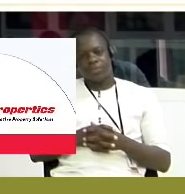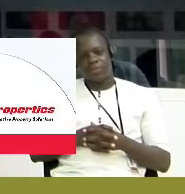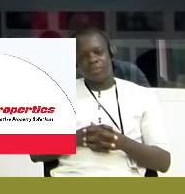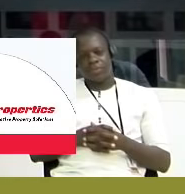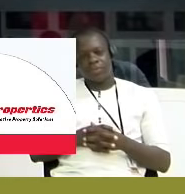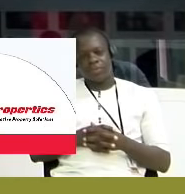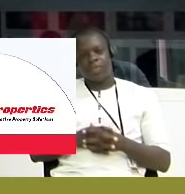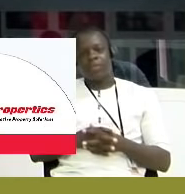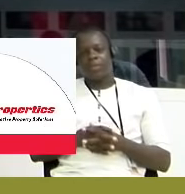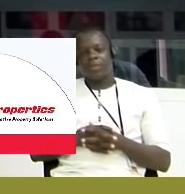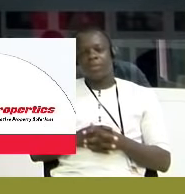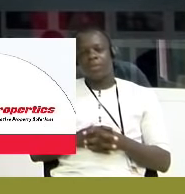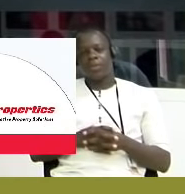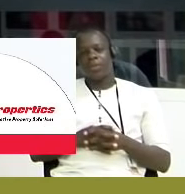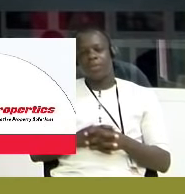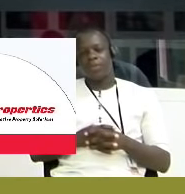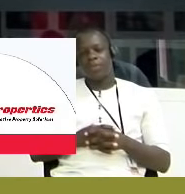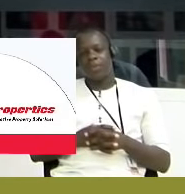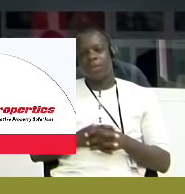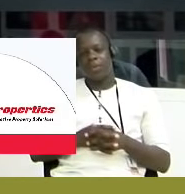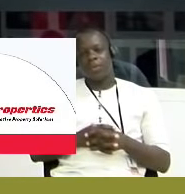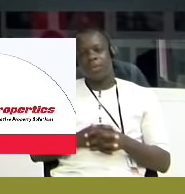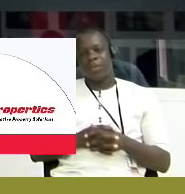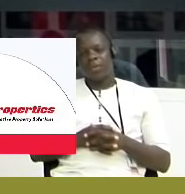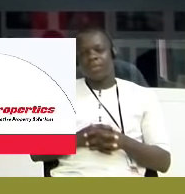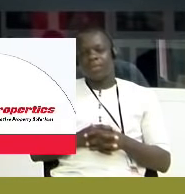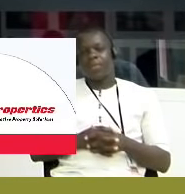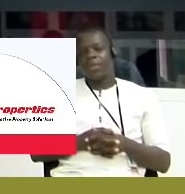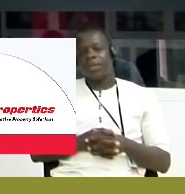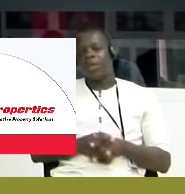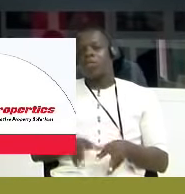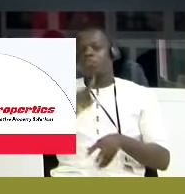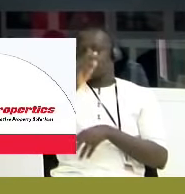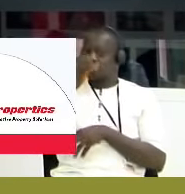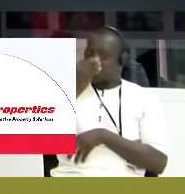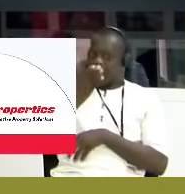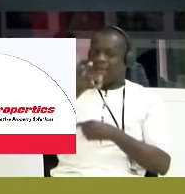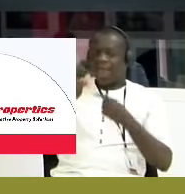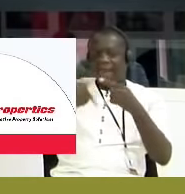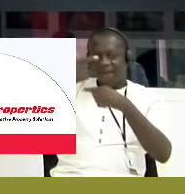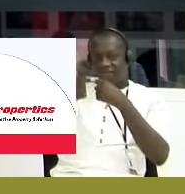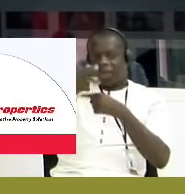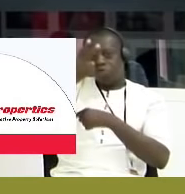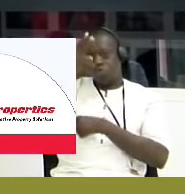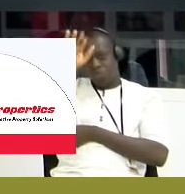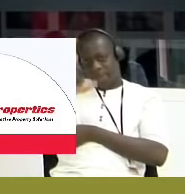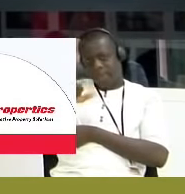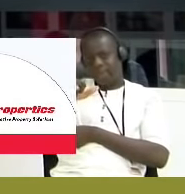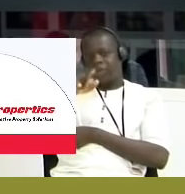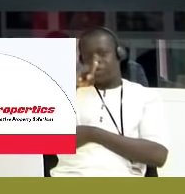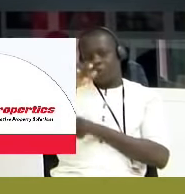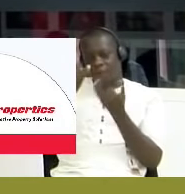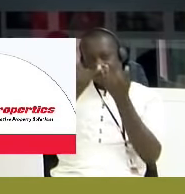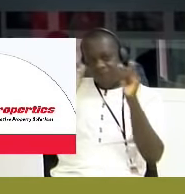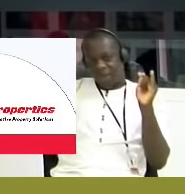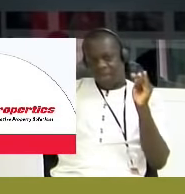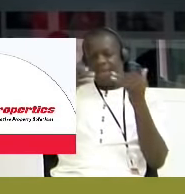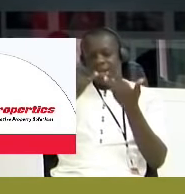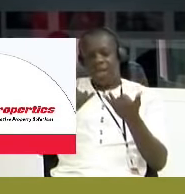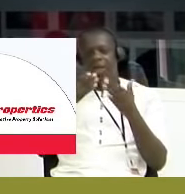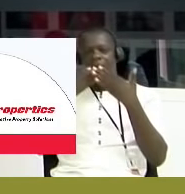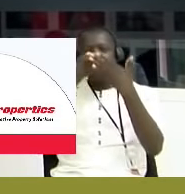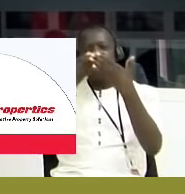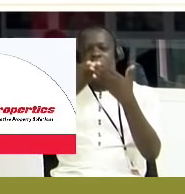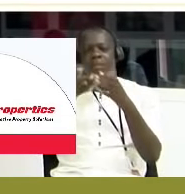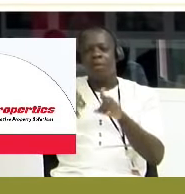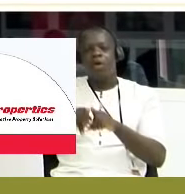And you said after almost 2 years you were released. Please tell us about your release. How did that come about?